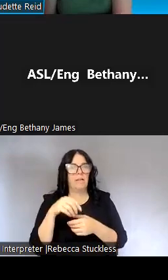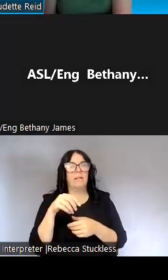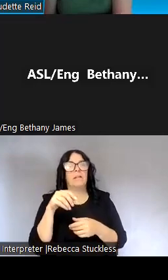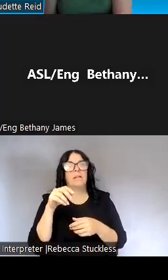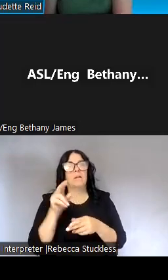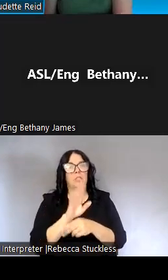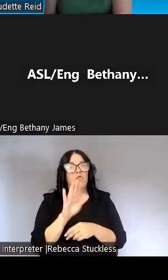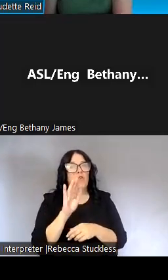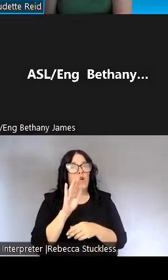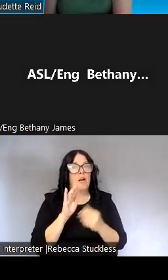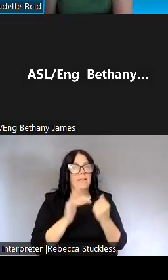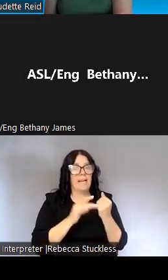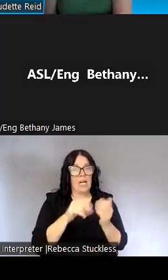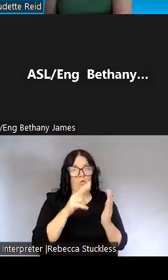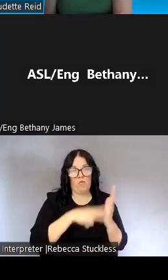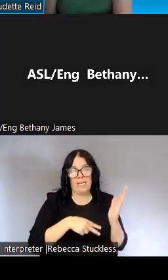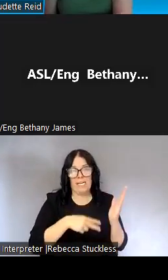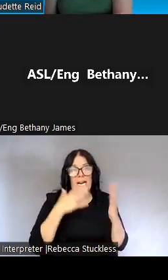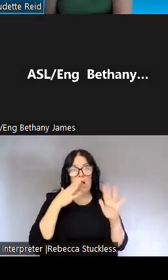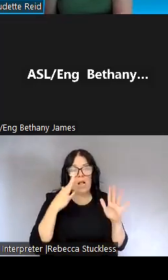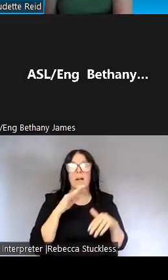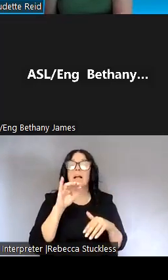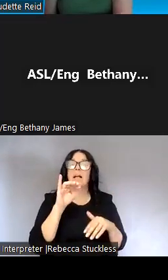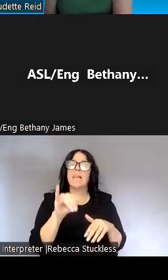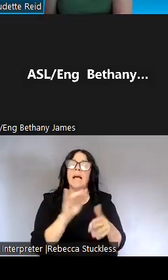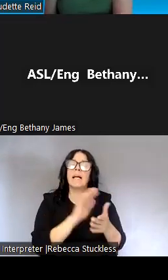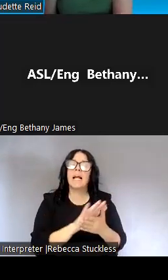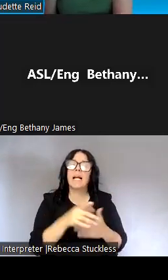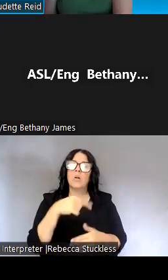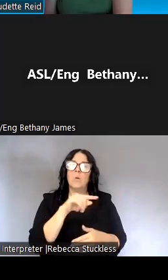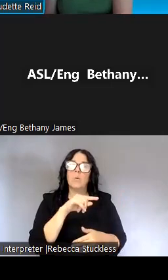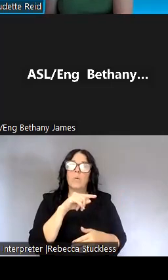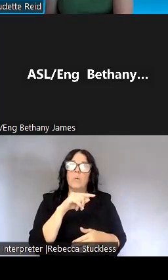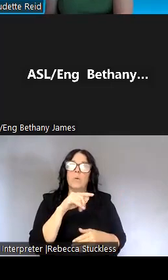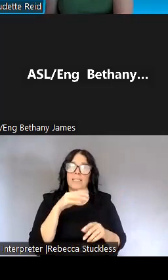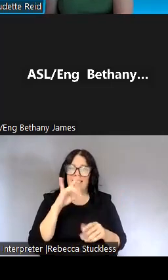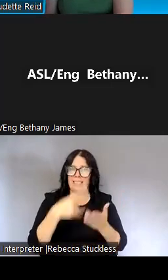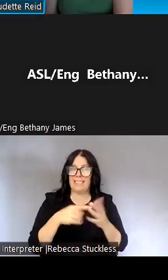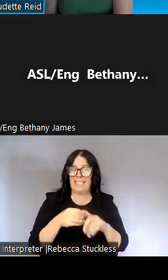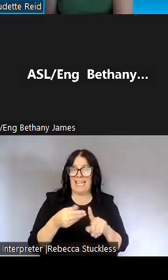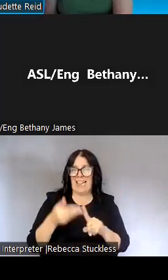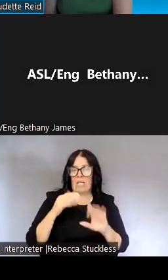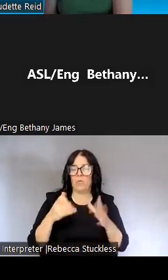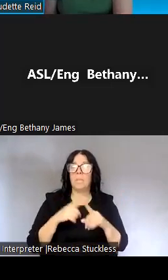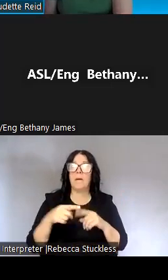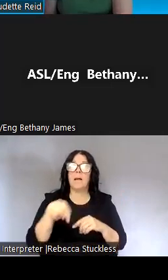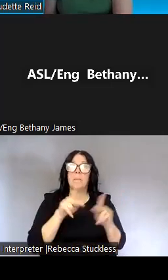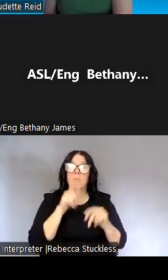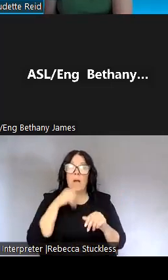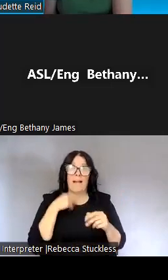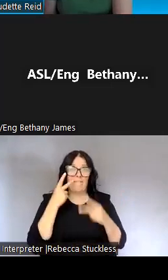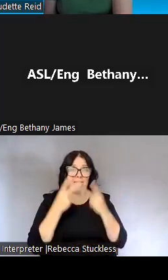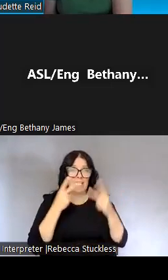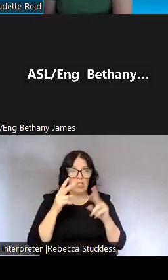read text out loud. Now, we talked about that and in the last group, but with people who have vision issues,